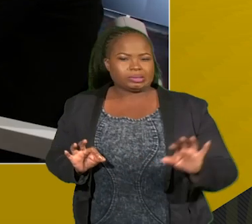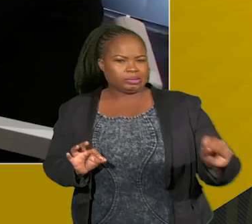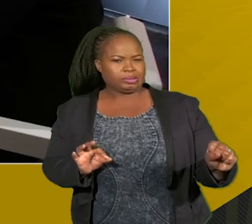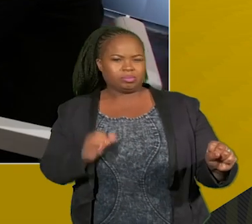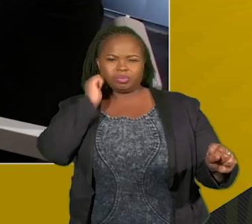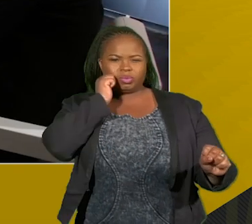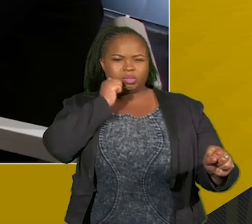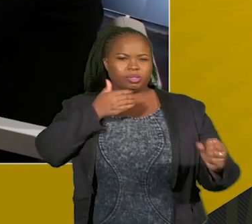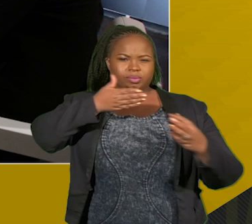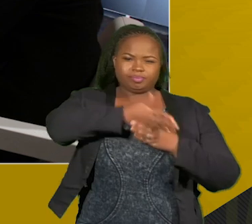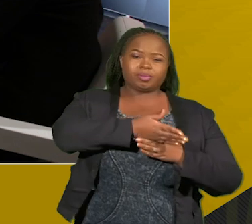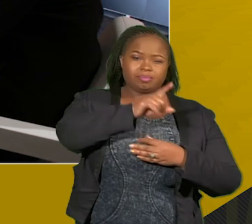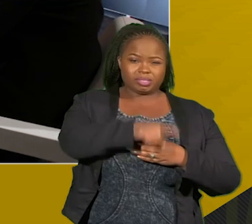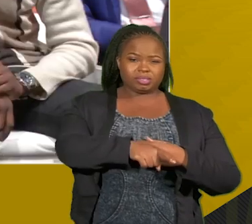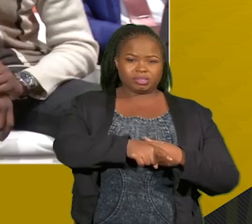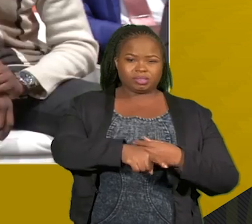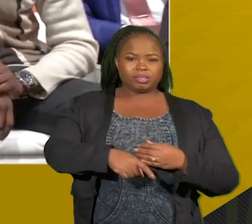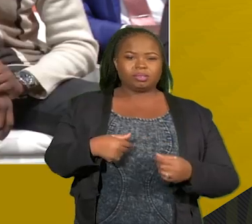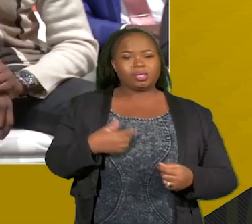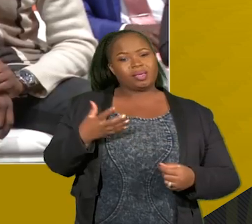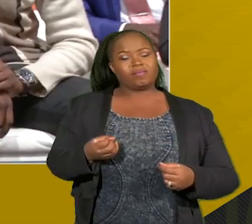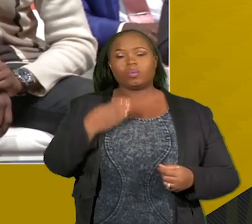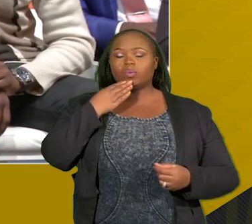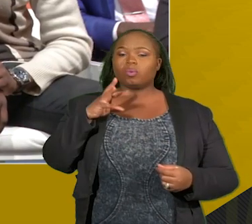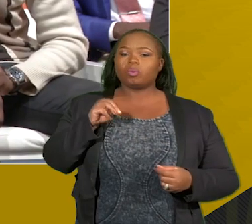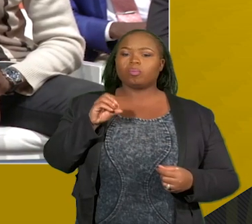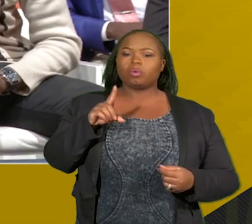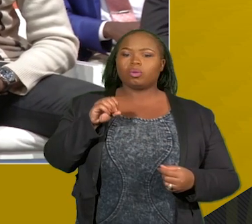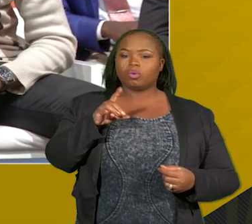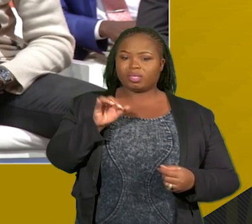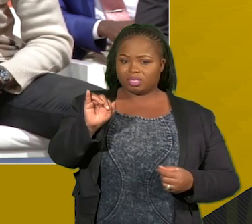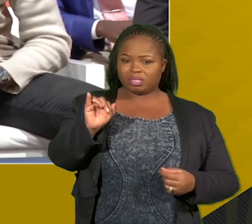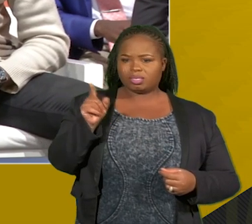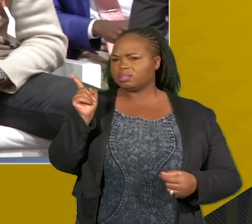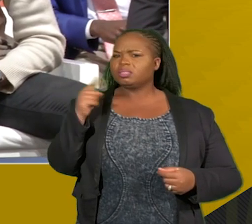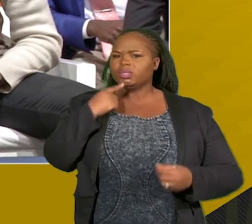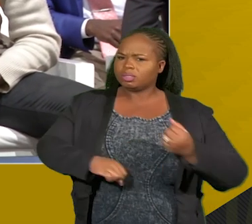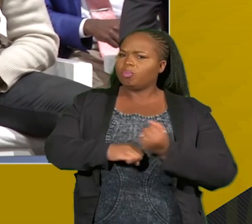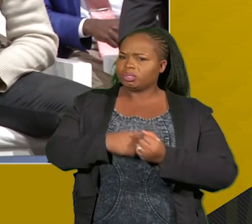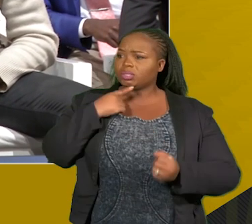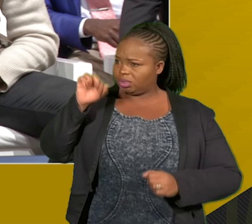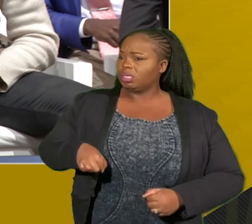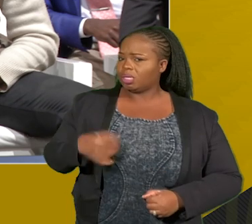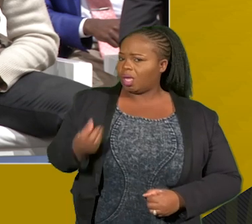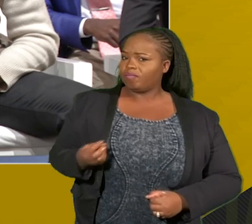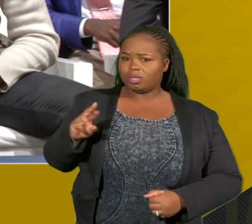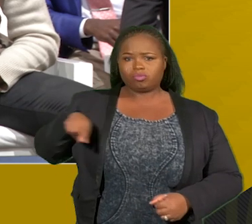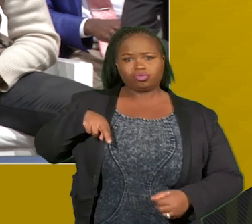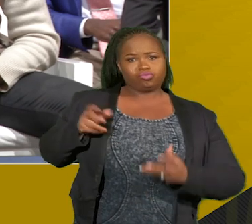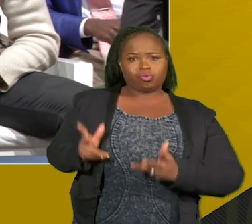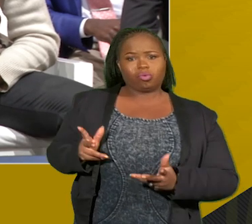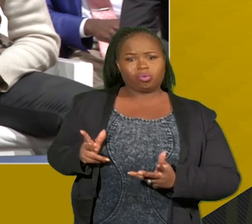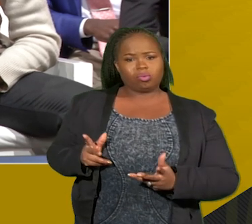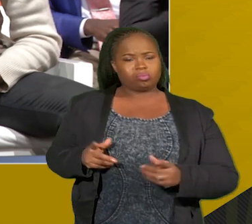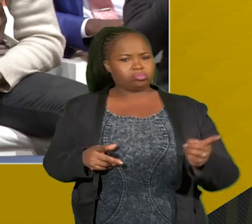I need to come in on that one because I do have Babum Loyola. He was backing him. He said there are actually a religion like that.